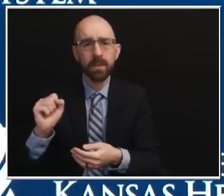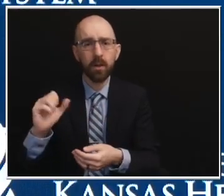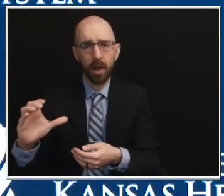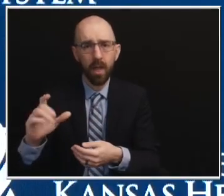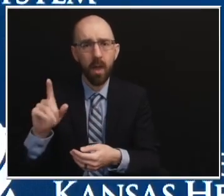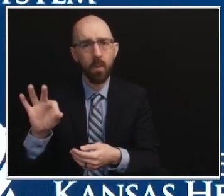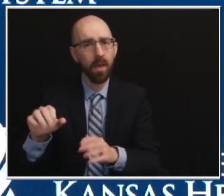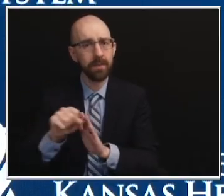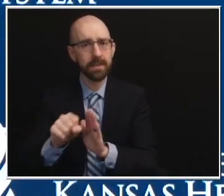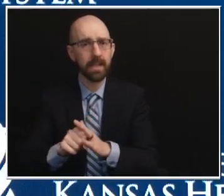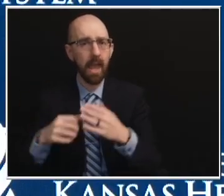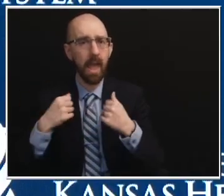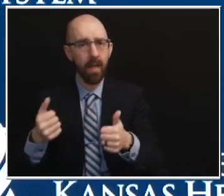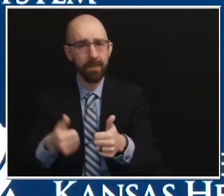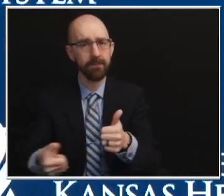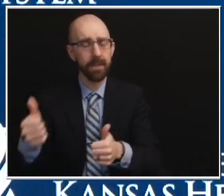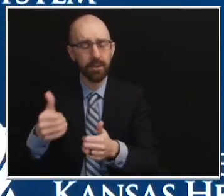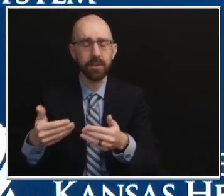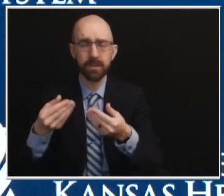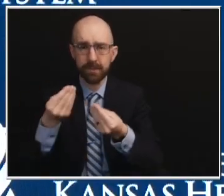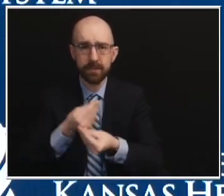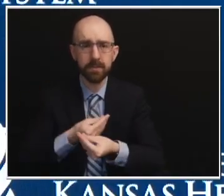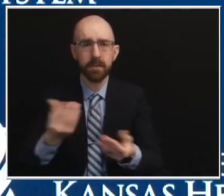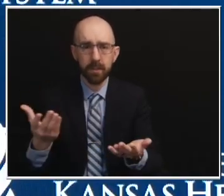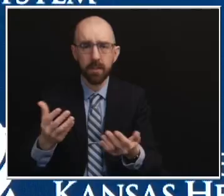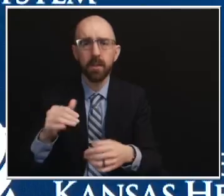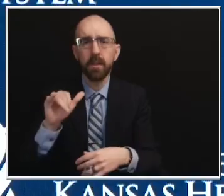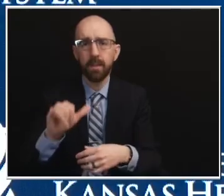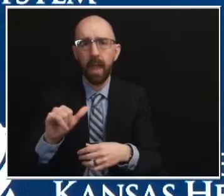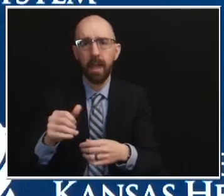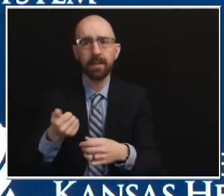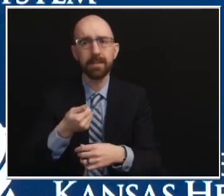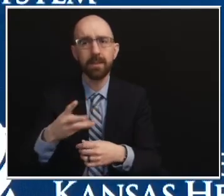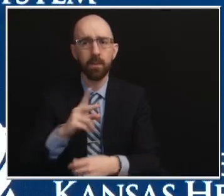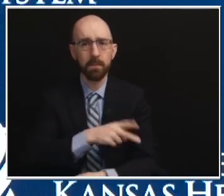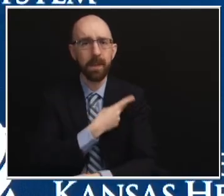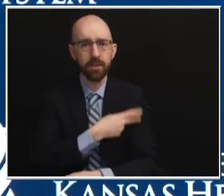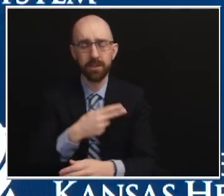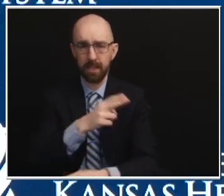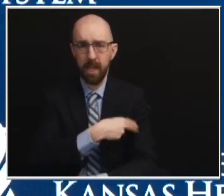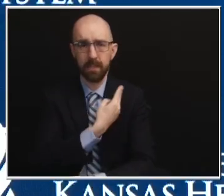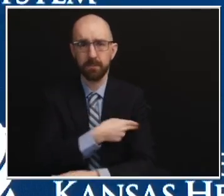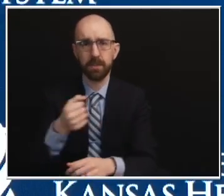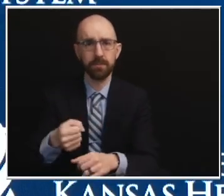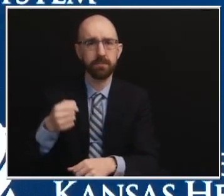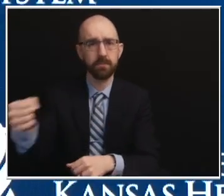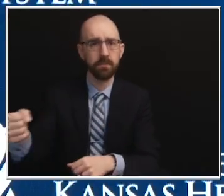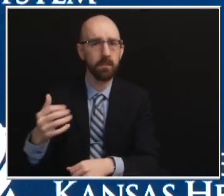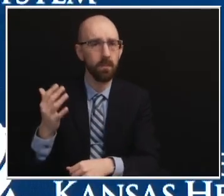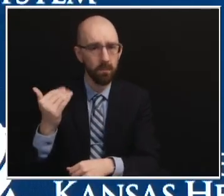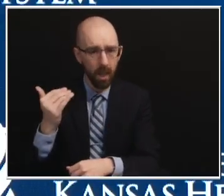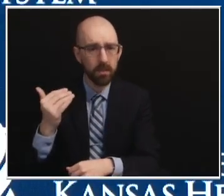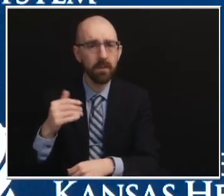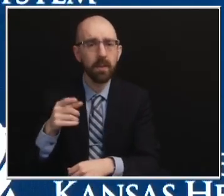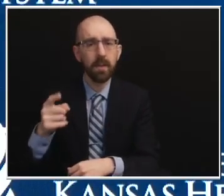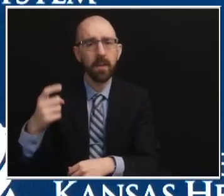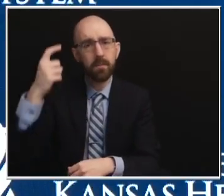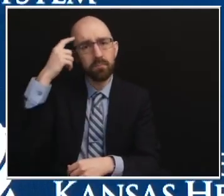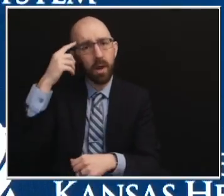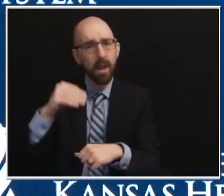health officials did come out and say that a number of patients were hospitalized because of the brain effects or